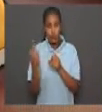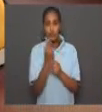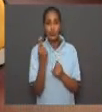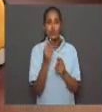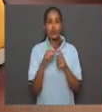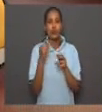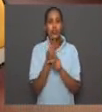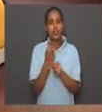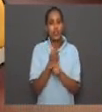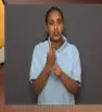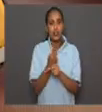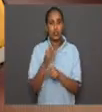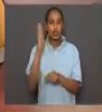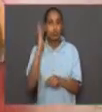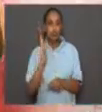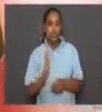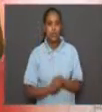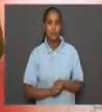used to create jewelry.